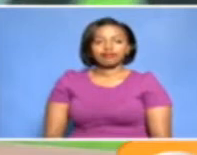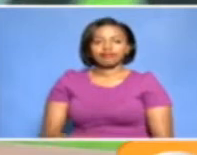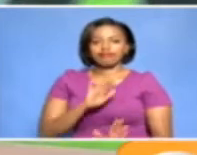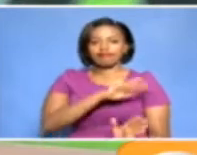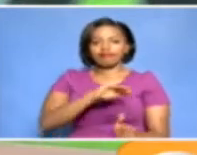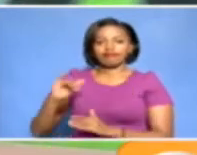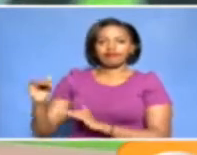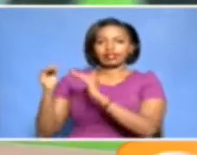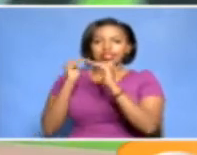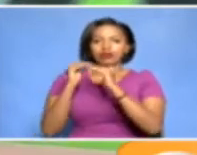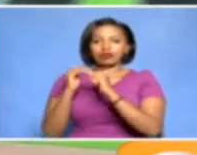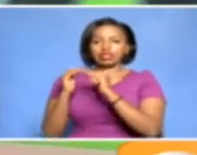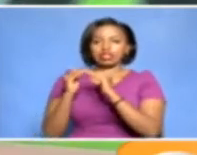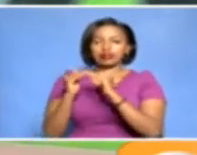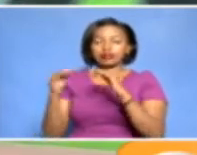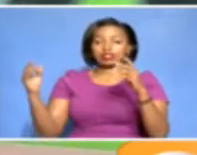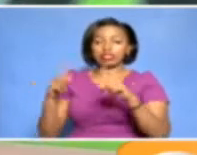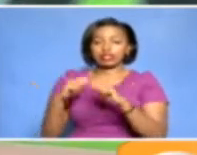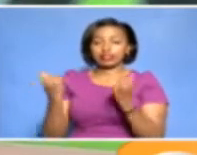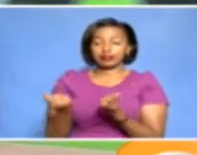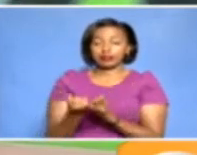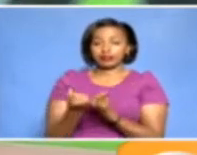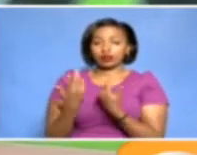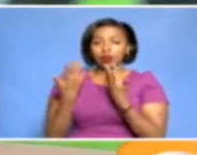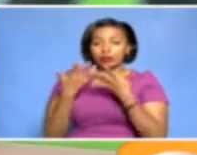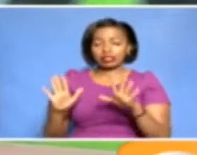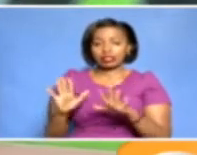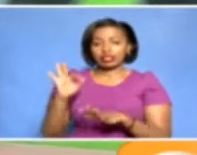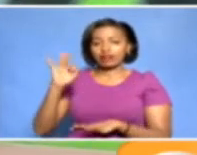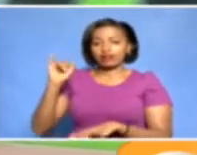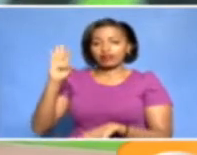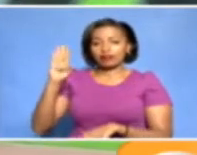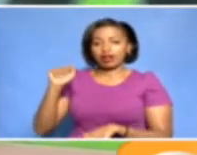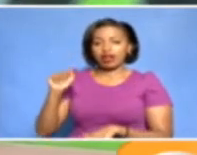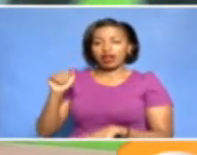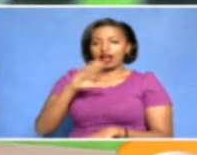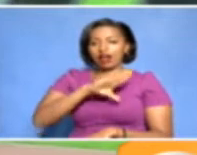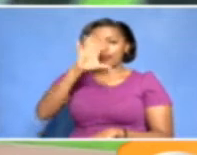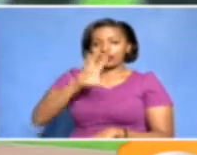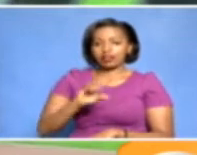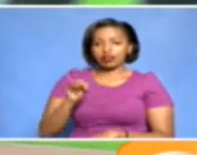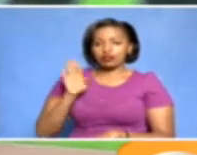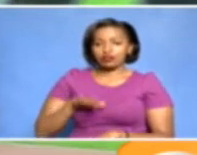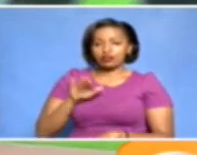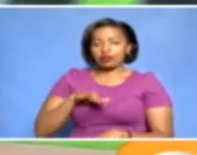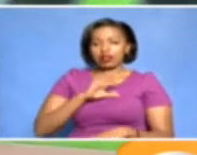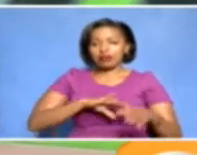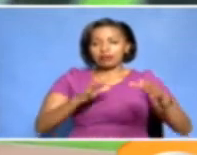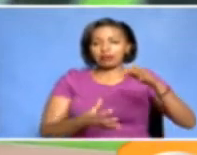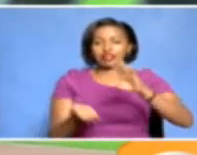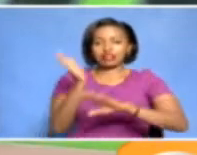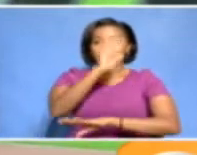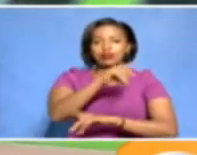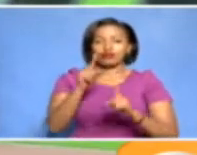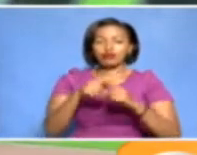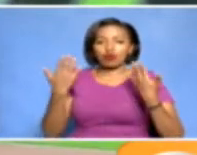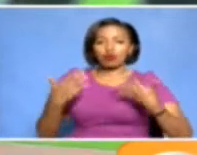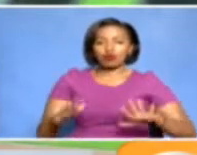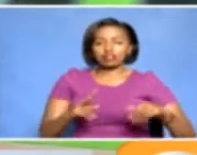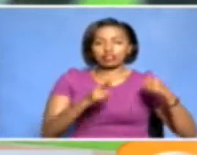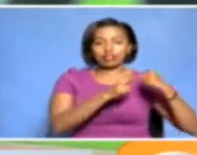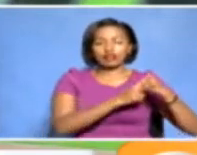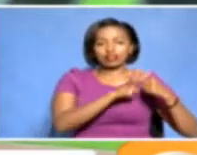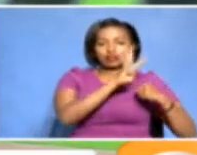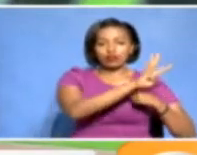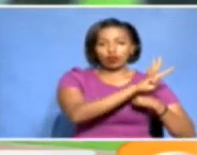Equity Hawks completed the group phase of the FIBA African Women's Basketball Champions Cup on a sour note, losing 74-49 to